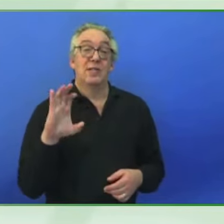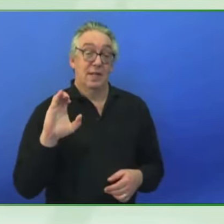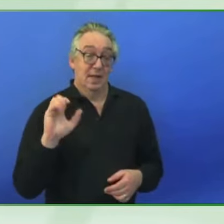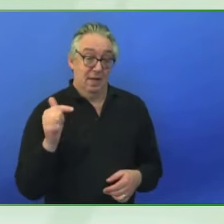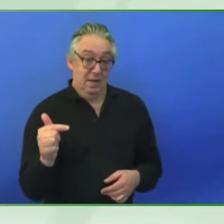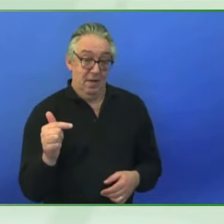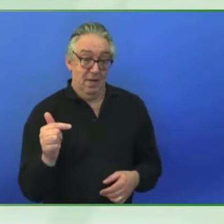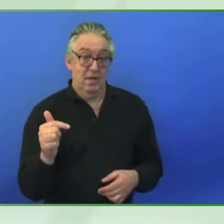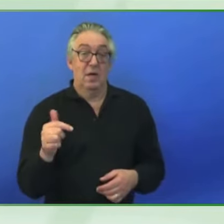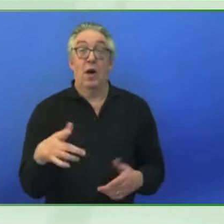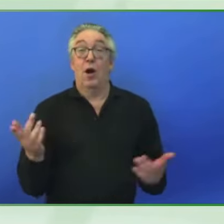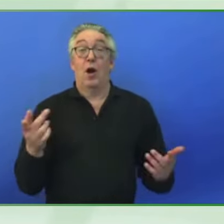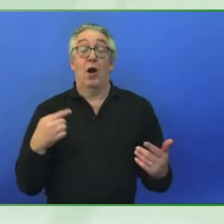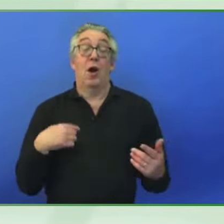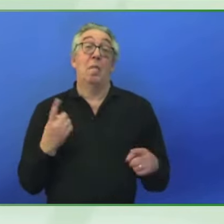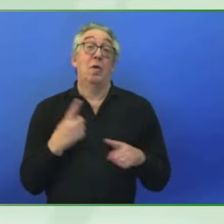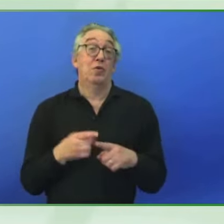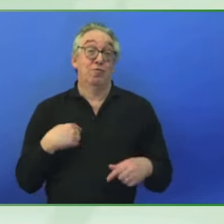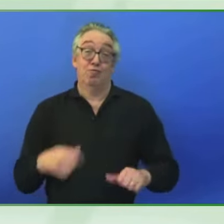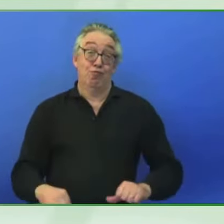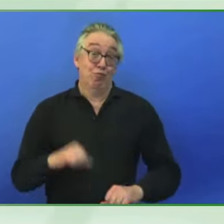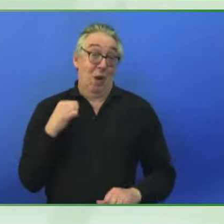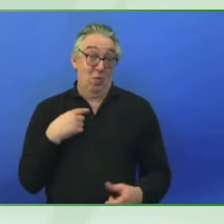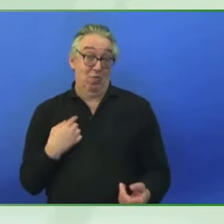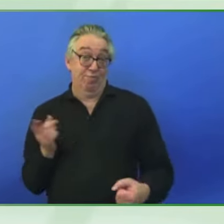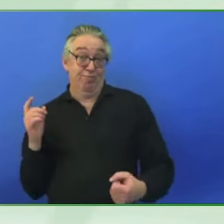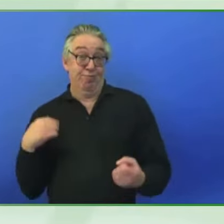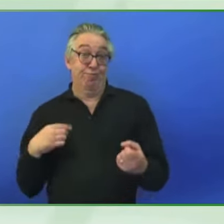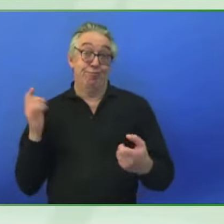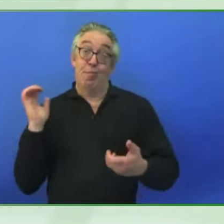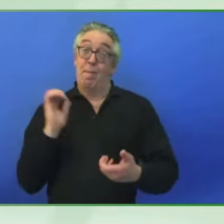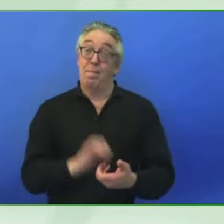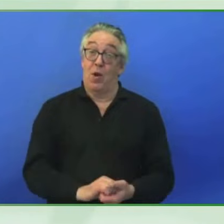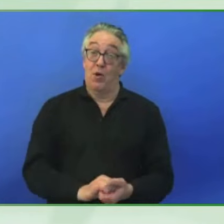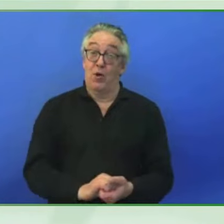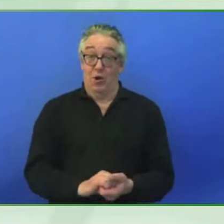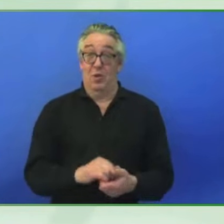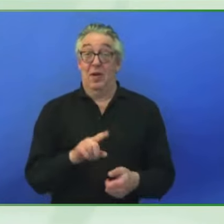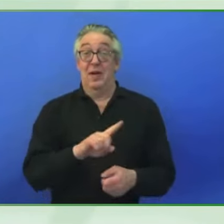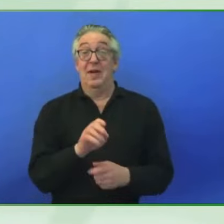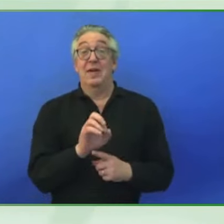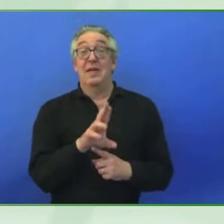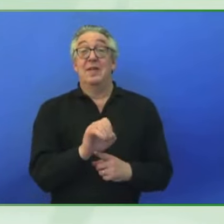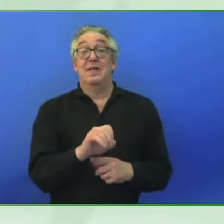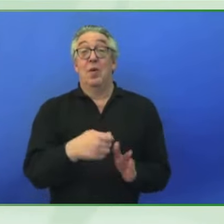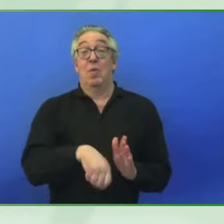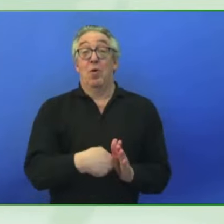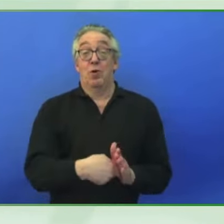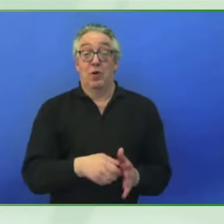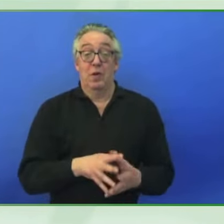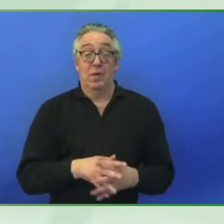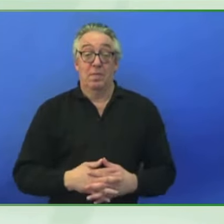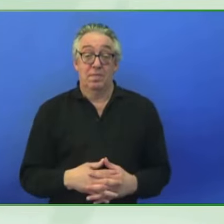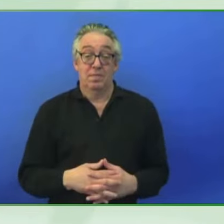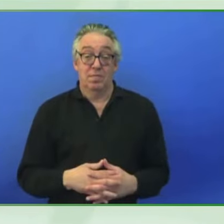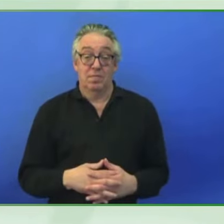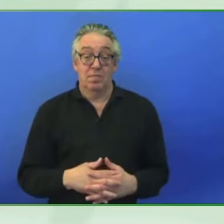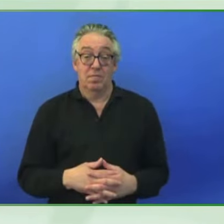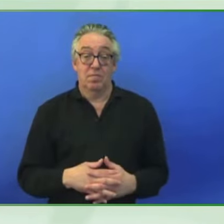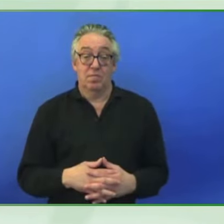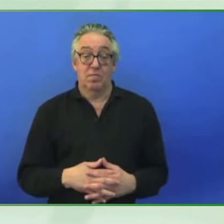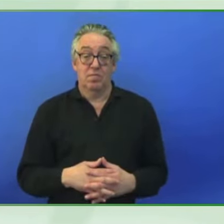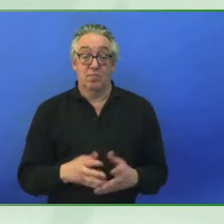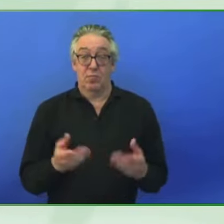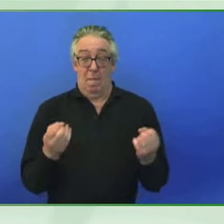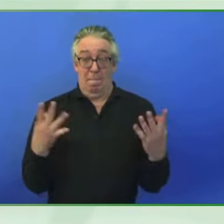in the Zero Project. For the conference partner channel, we've been actually curating several sessions on important topics